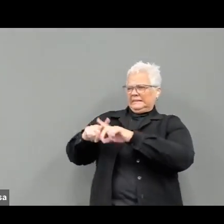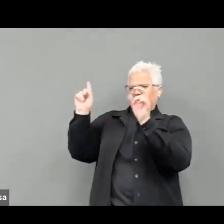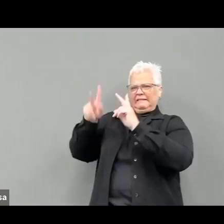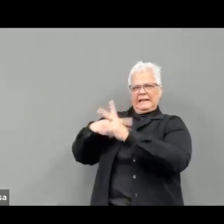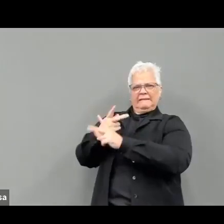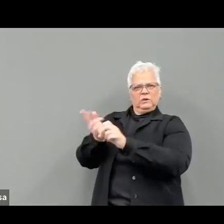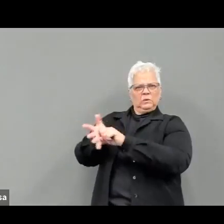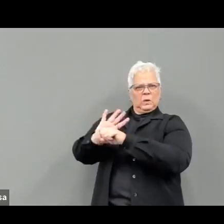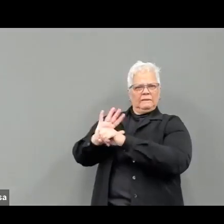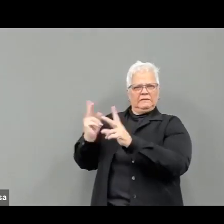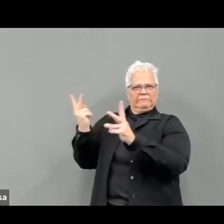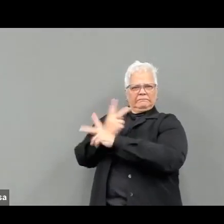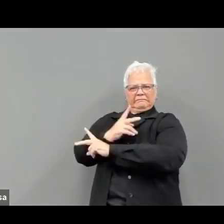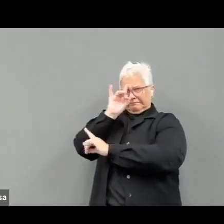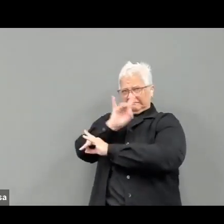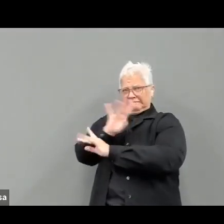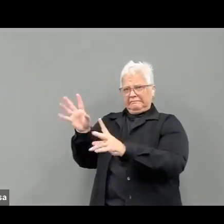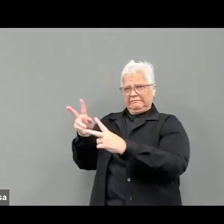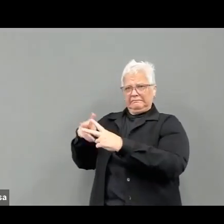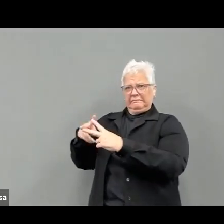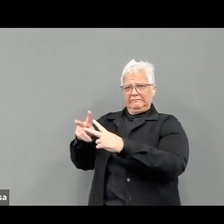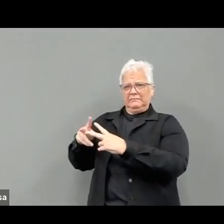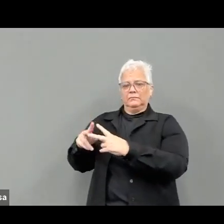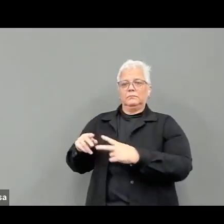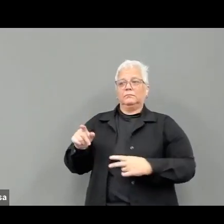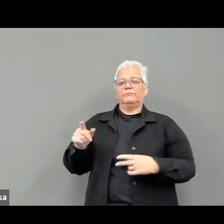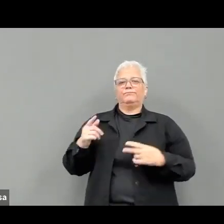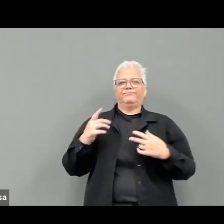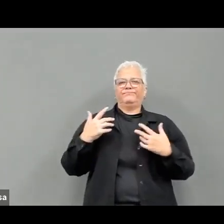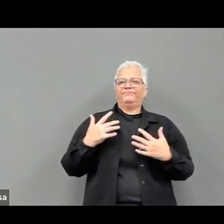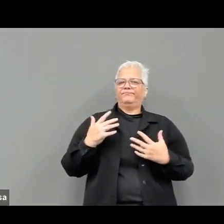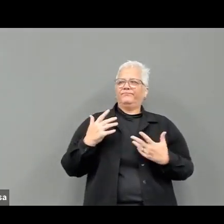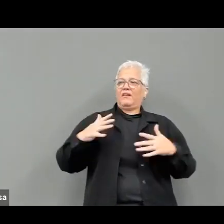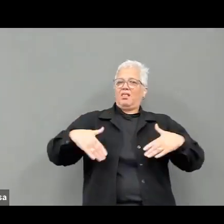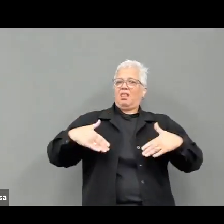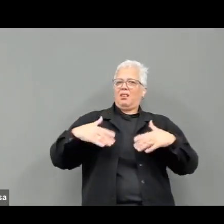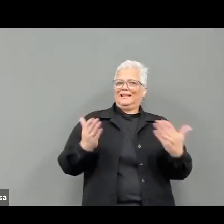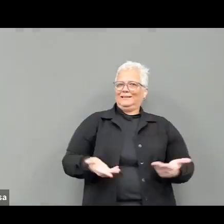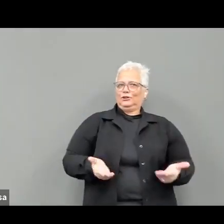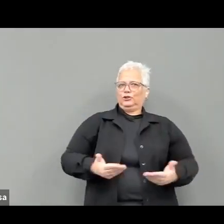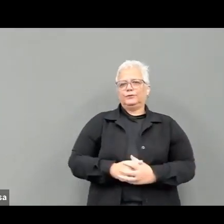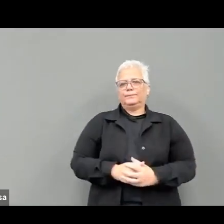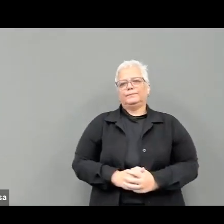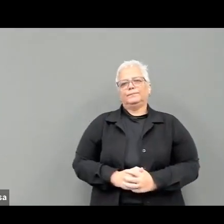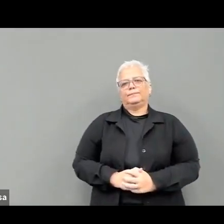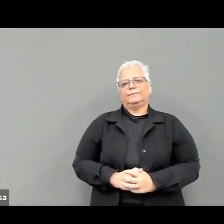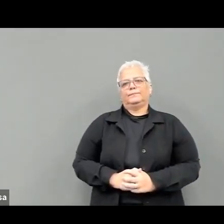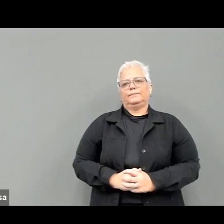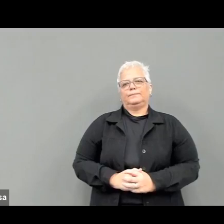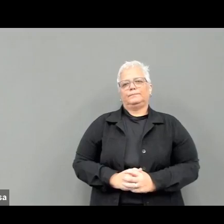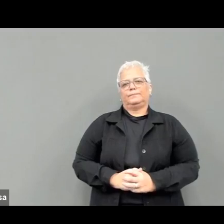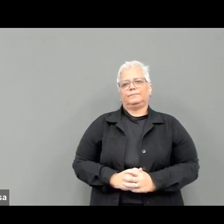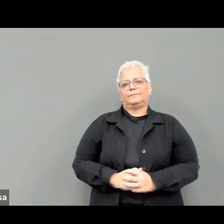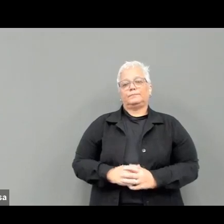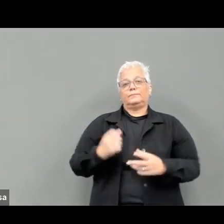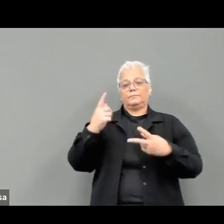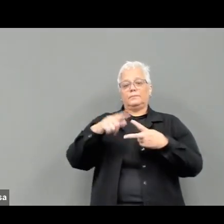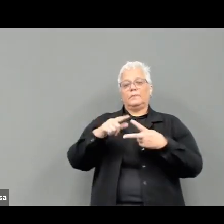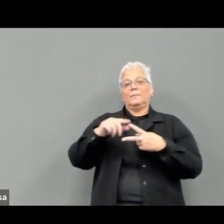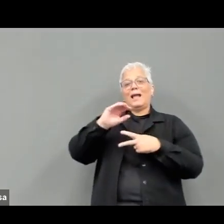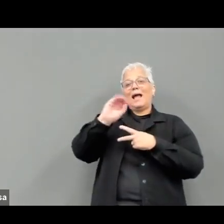strain is likely already present and circulating in Oklahoma, as it's already been detected in other states with local